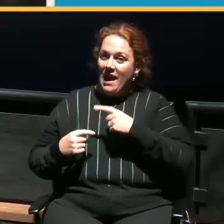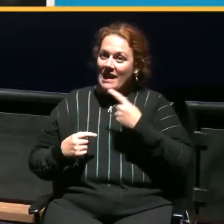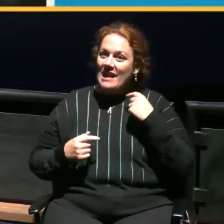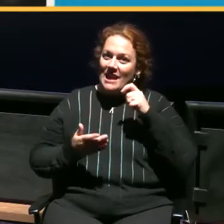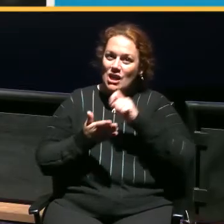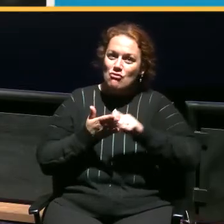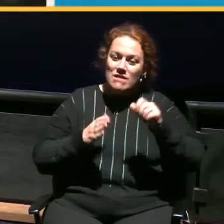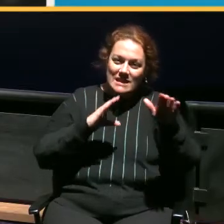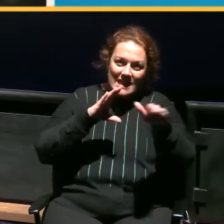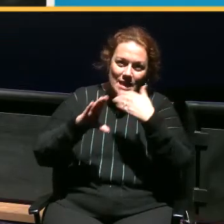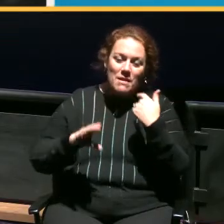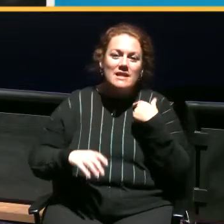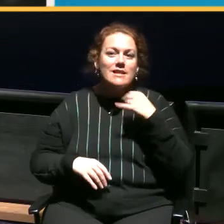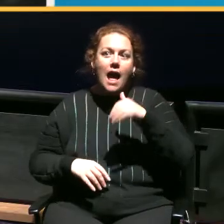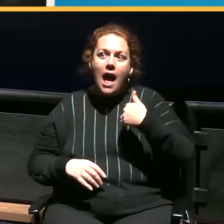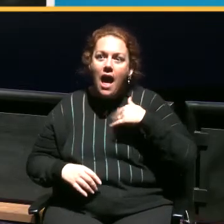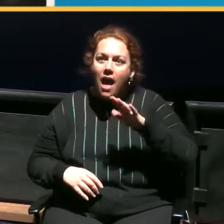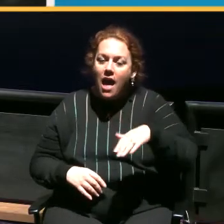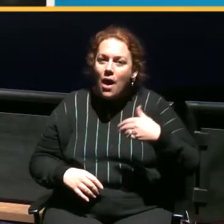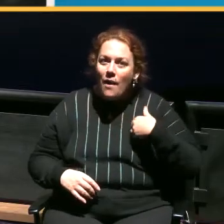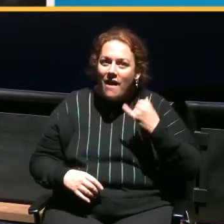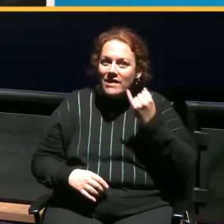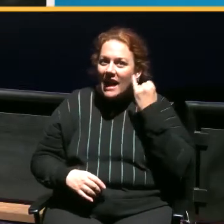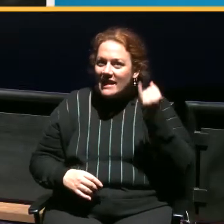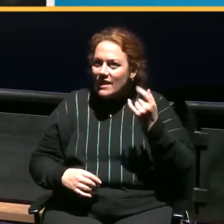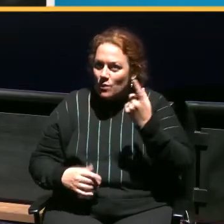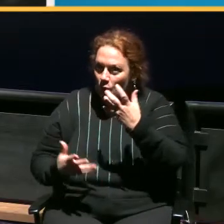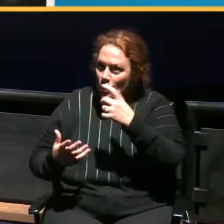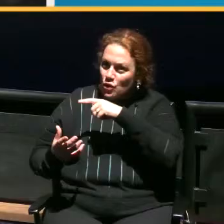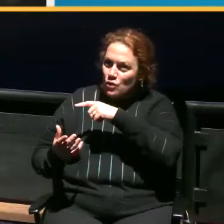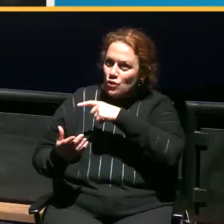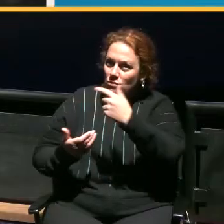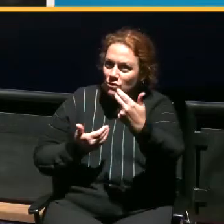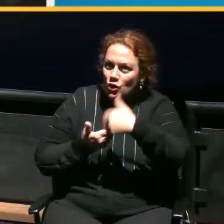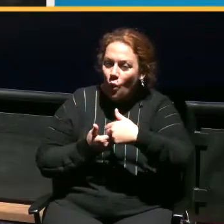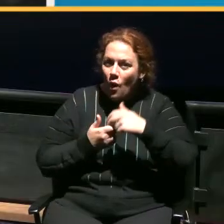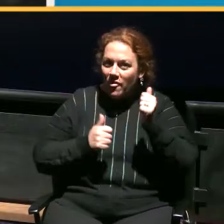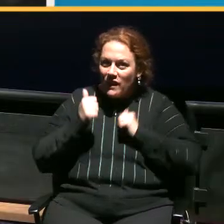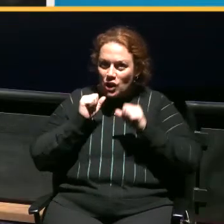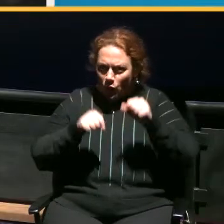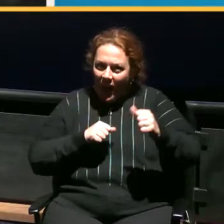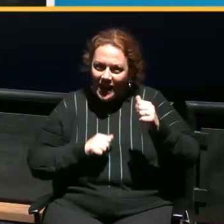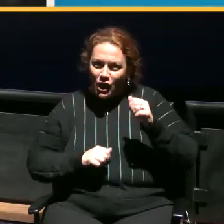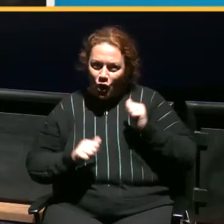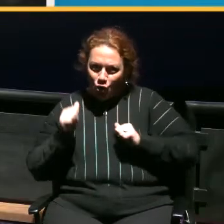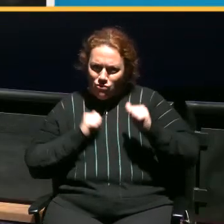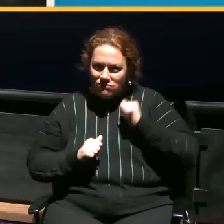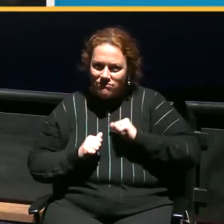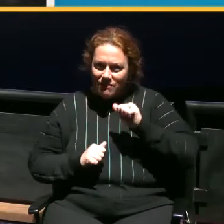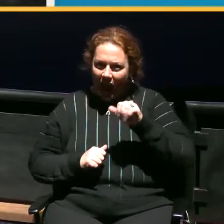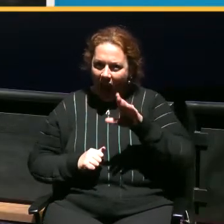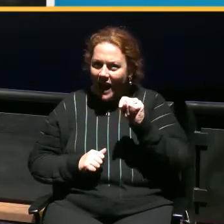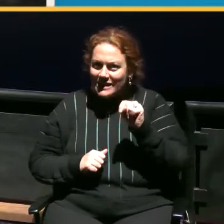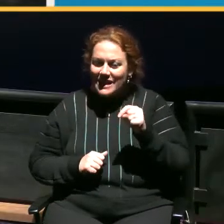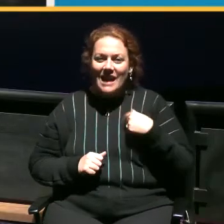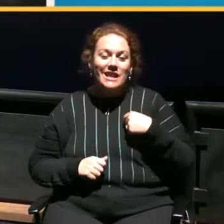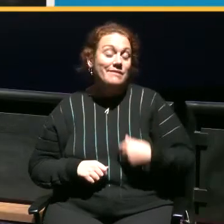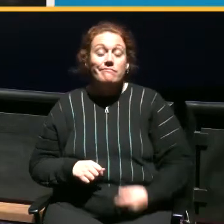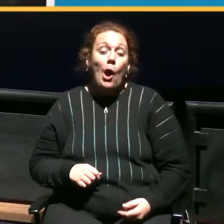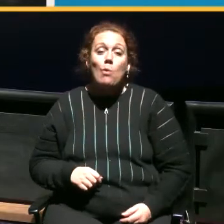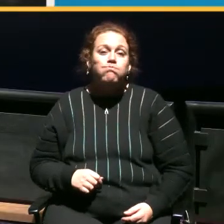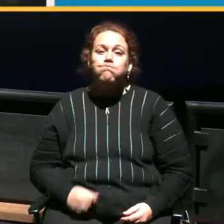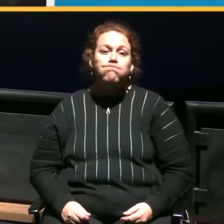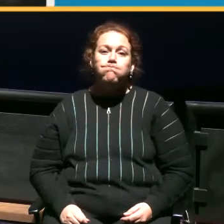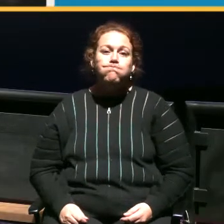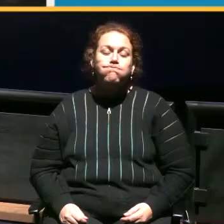he writes me an email and says, hey, we've got an idea. We wonder if you can come on the show. We wonder if you can act. And I said, no, I